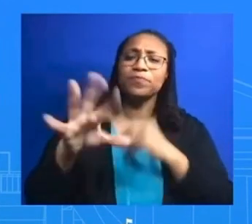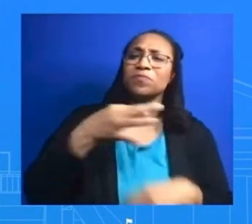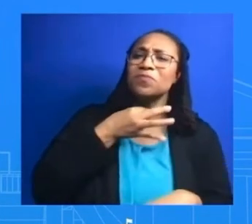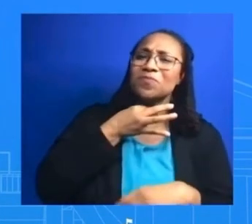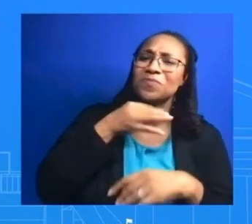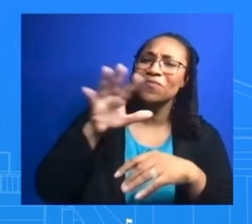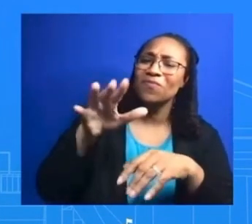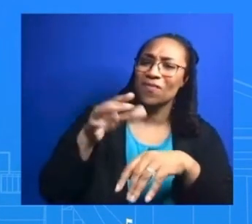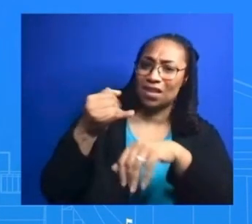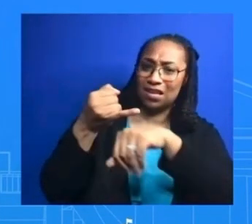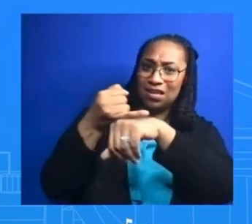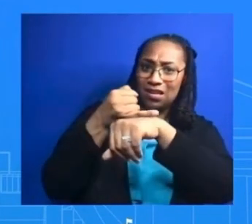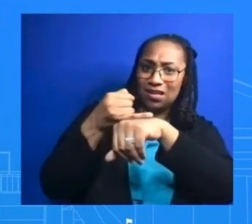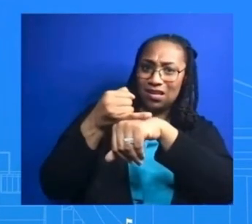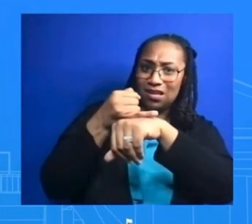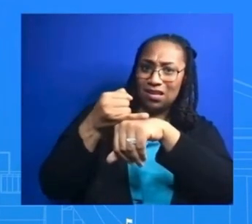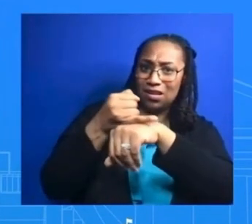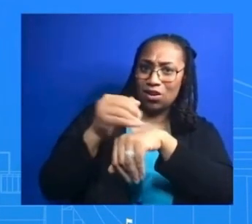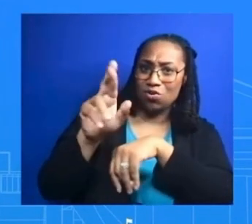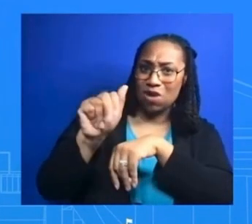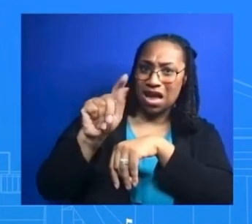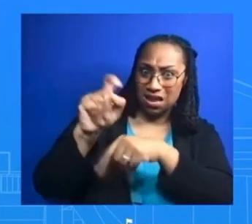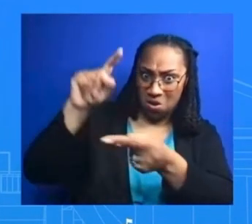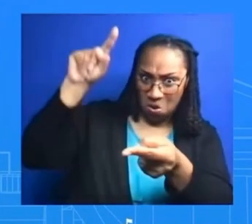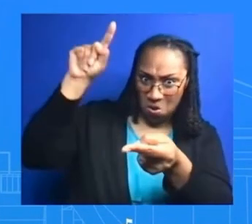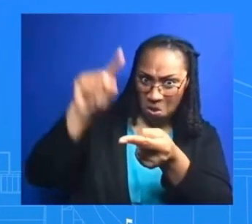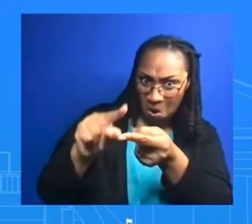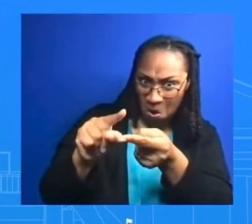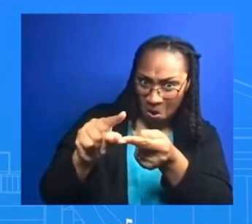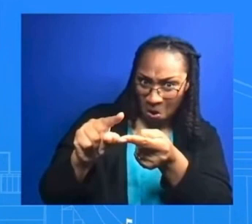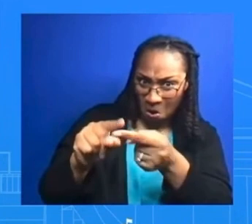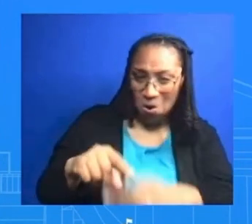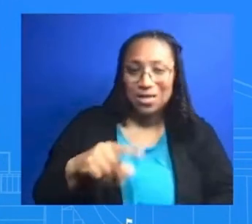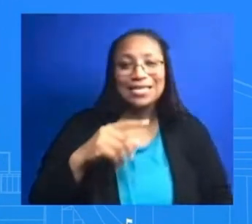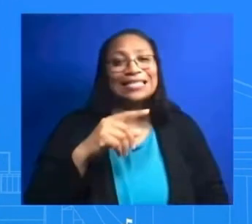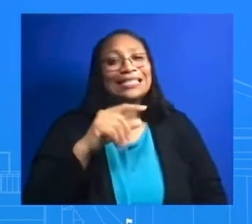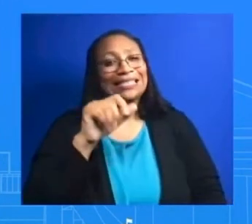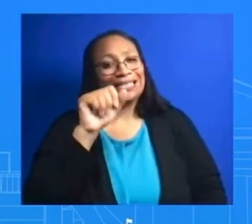We looked at a number of possibilities. The President's direction to us was to